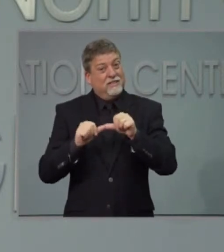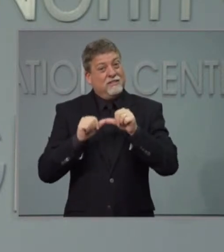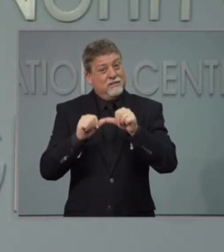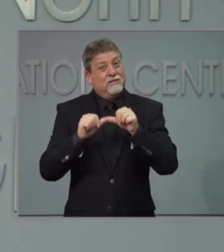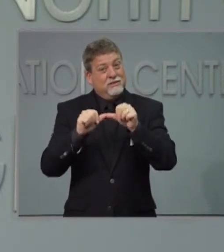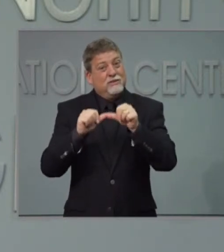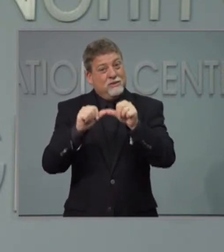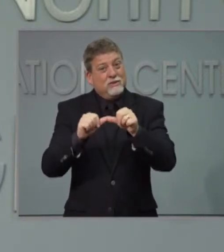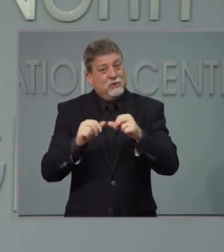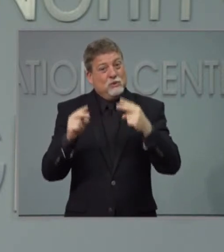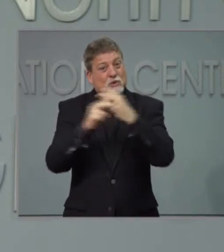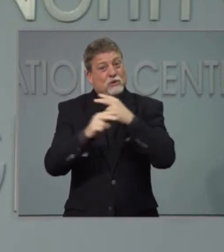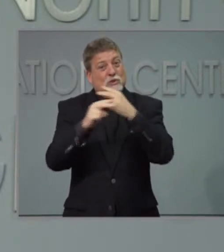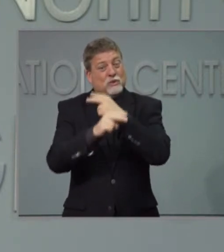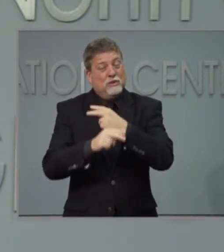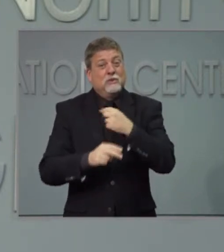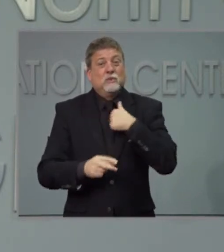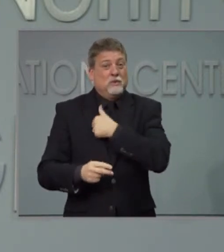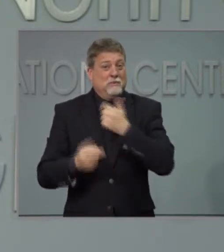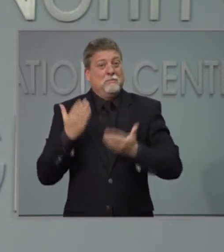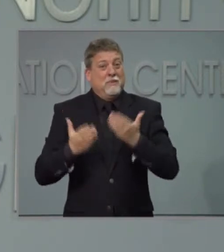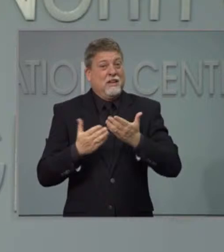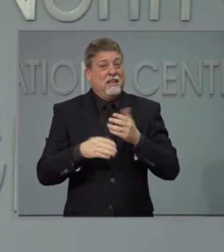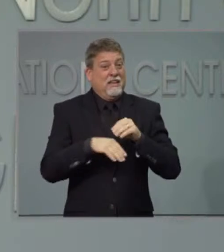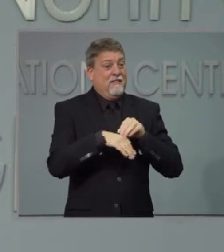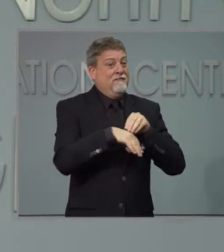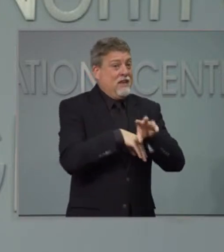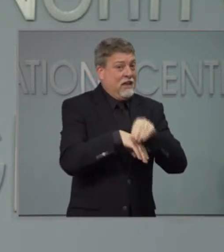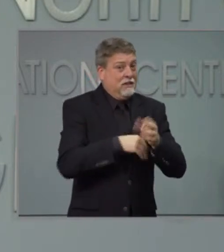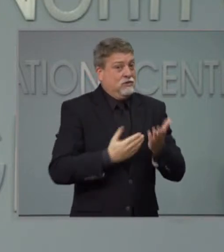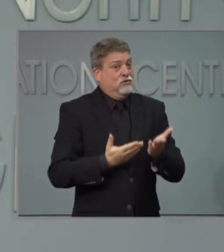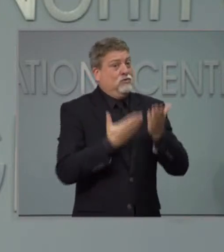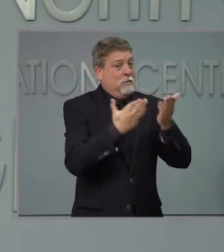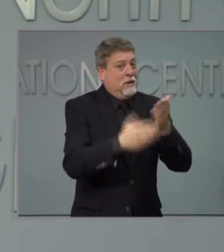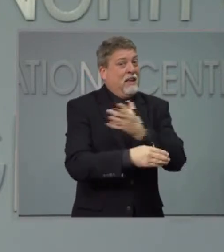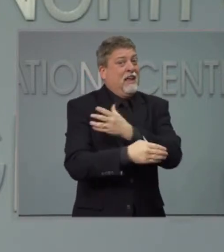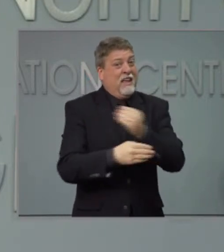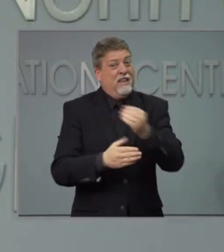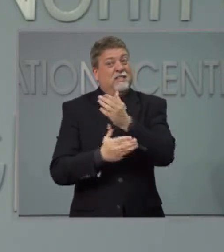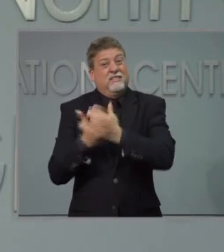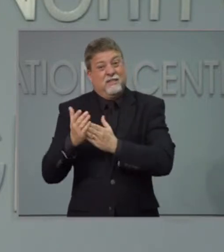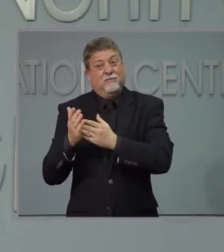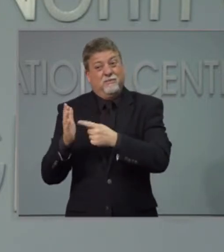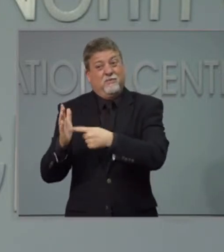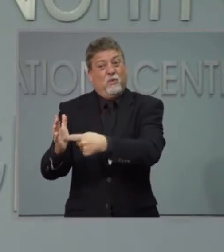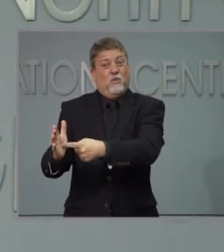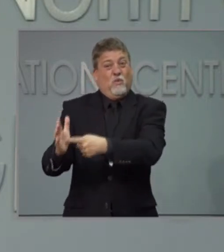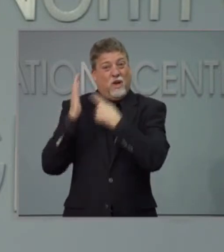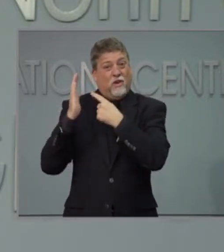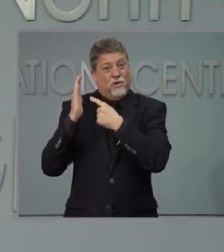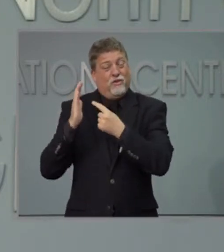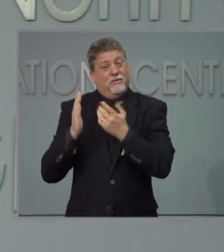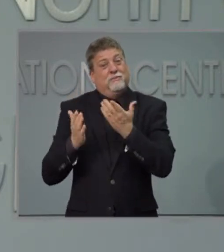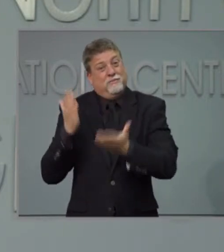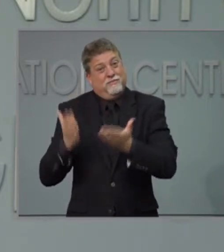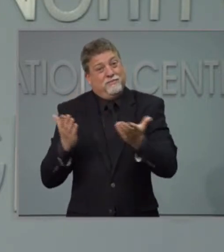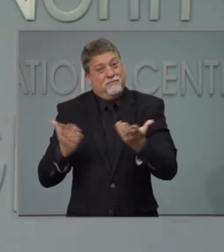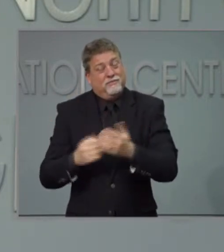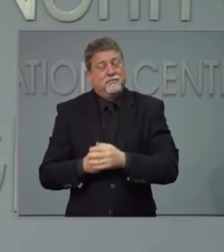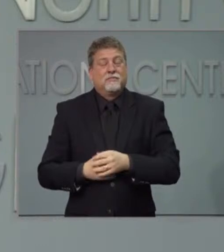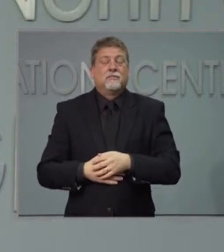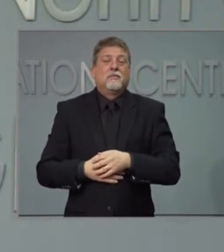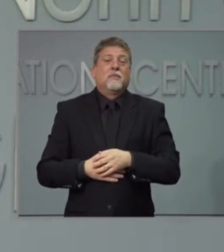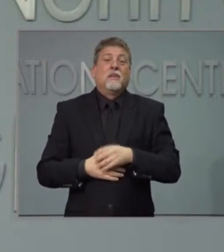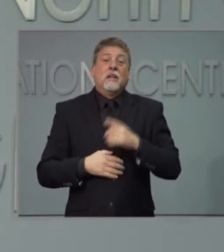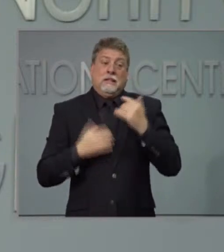combination of both of these things. So this is a good point today to renew our efforts to make